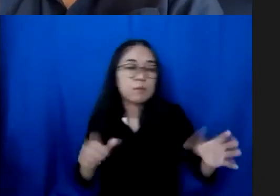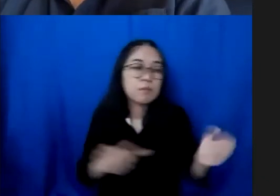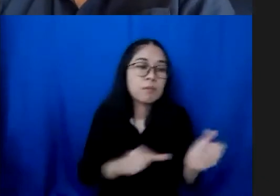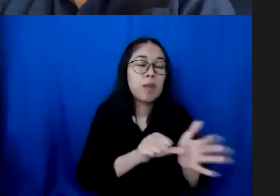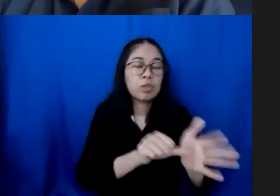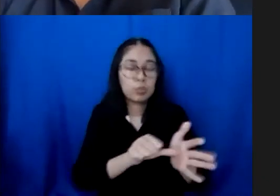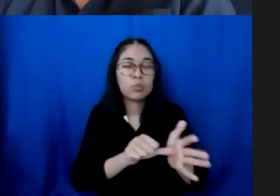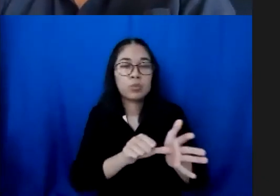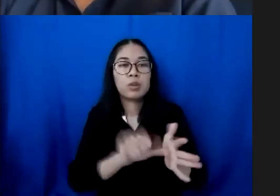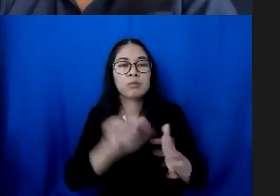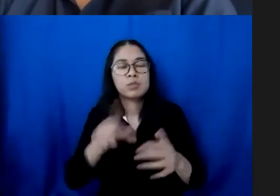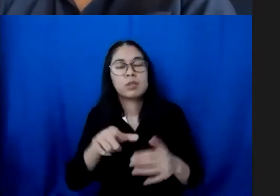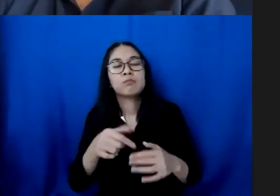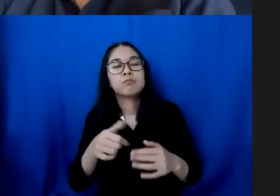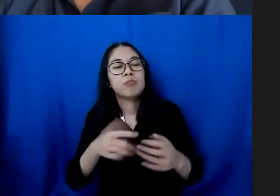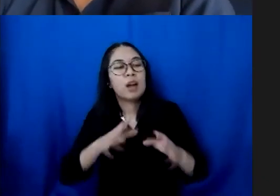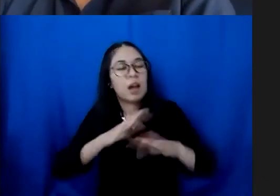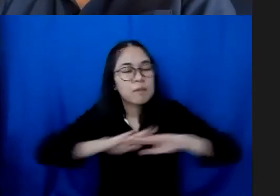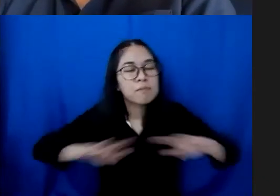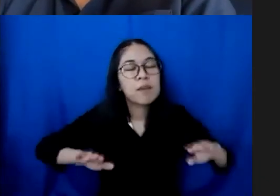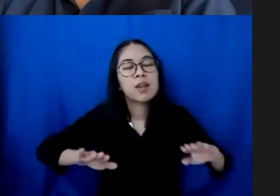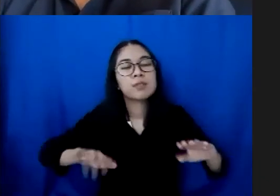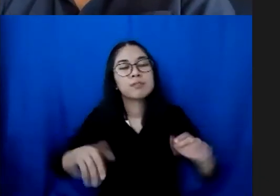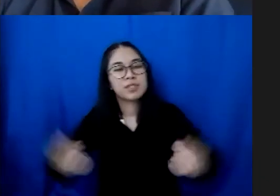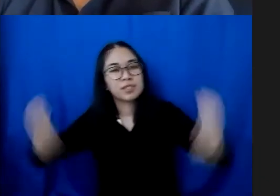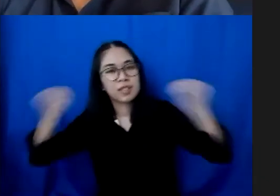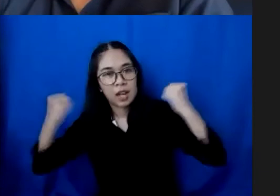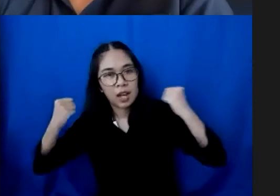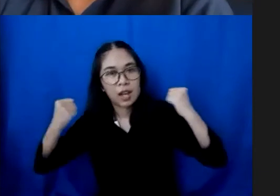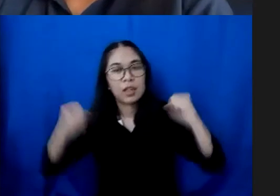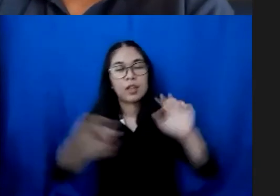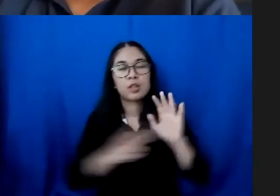course encourage them to have good nutrition. Thank you.